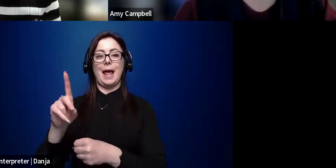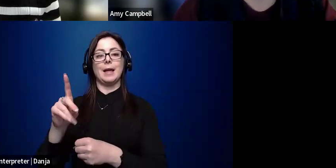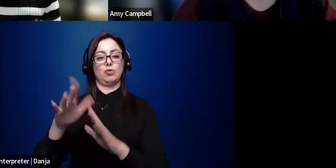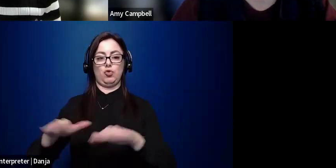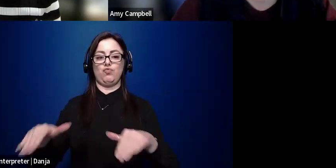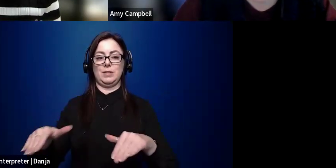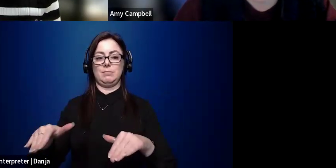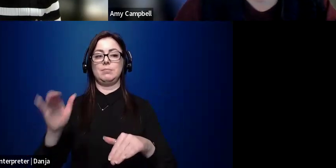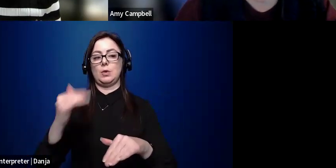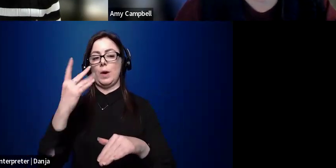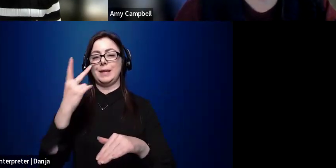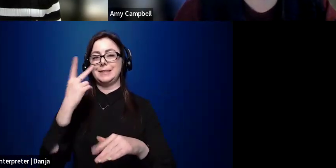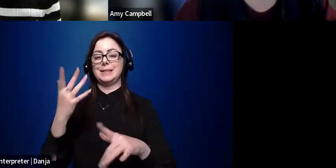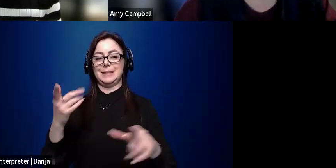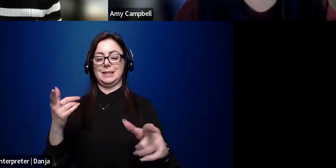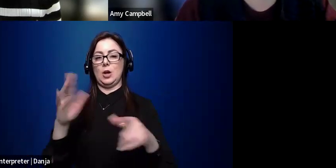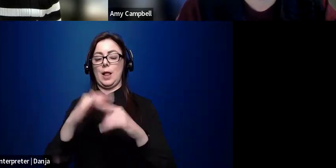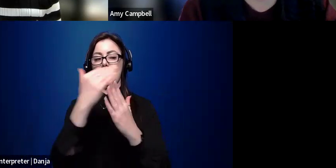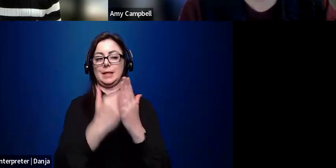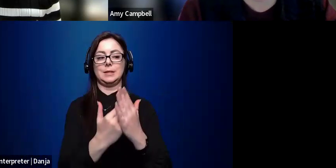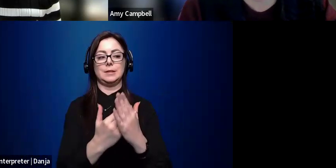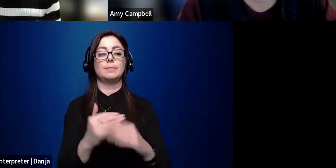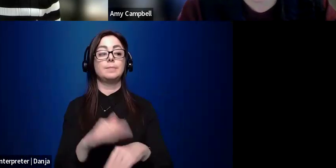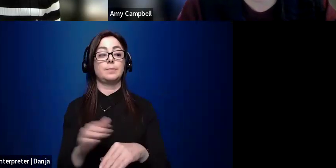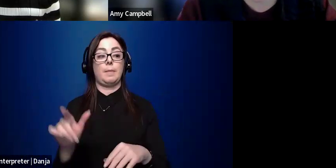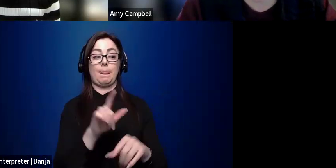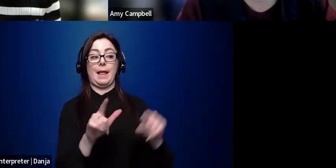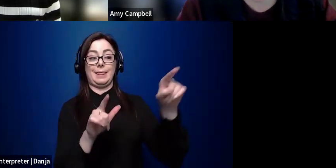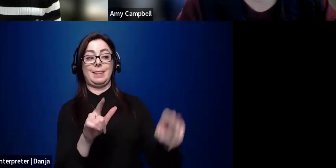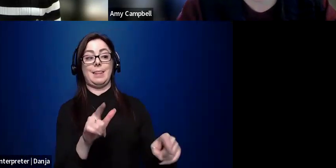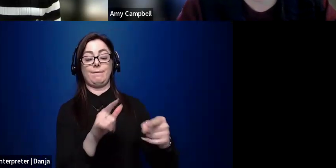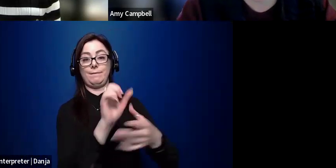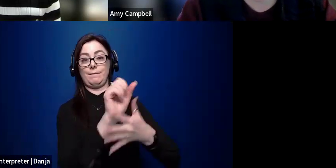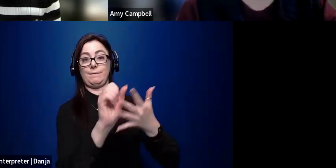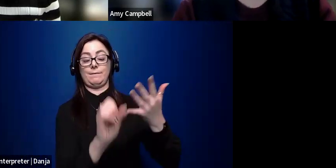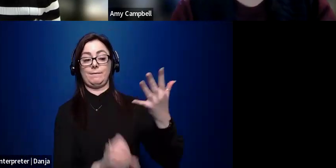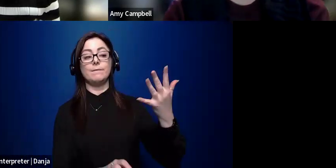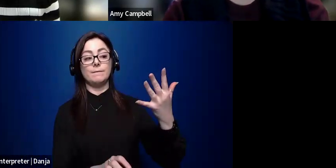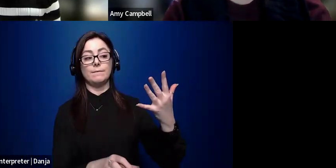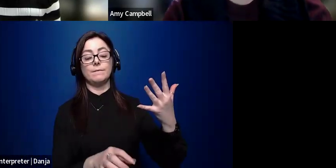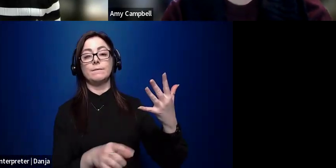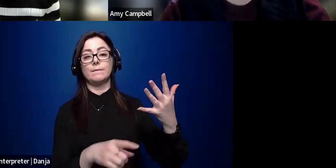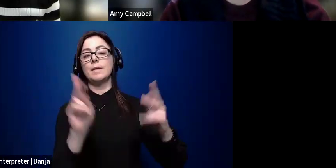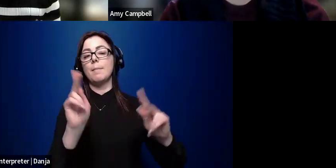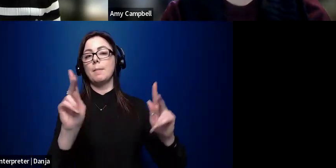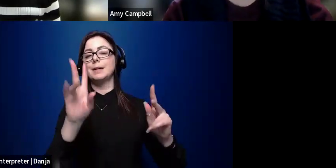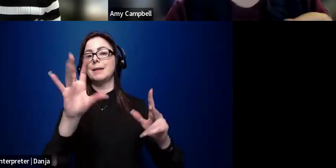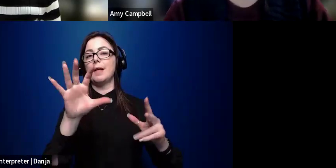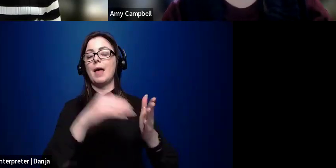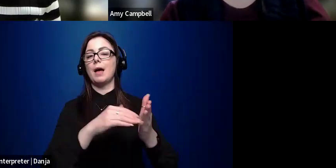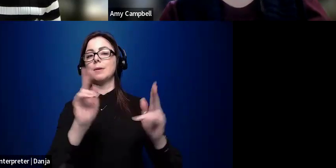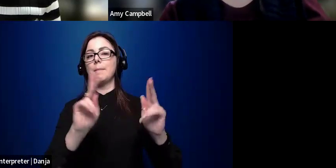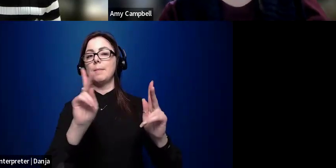as you can see here on the left, the bullet points, these are the people who are typically covered by